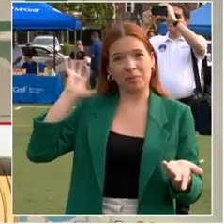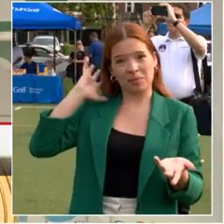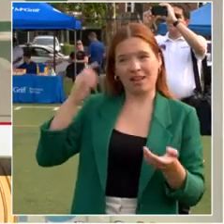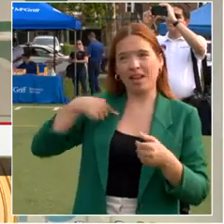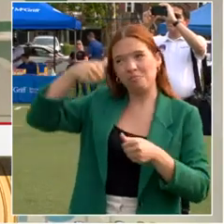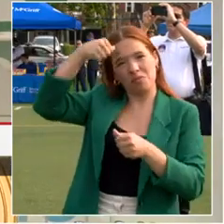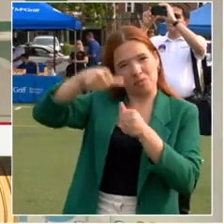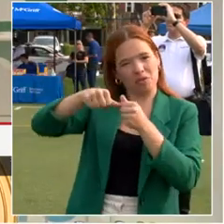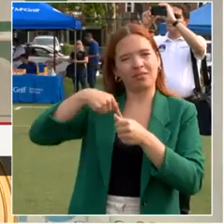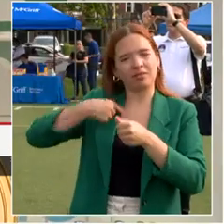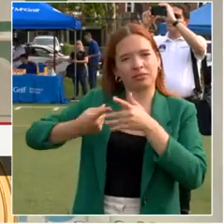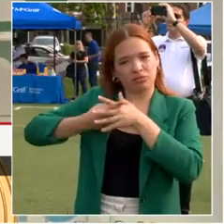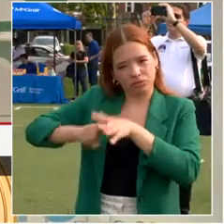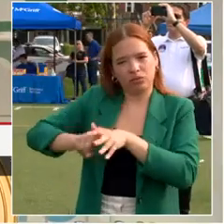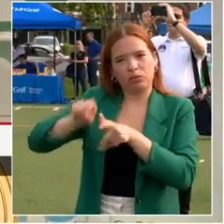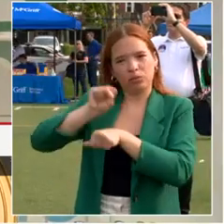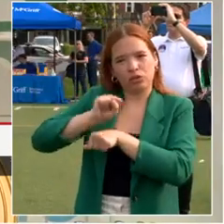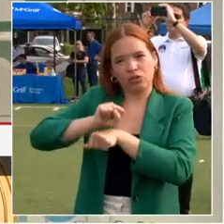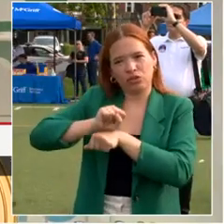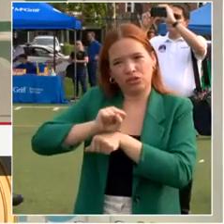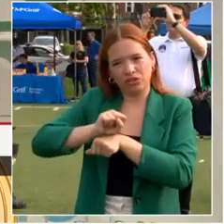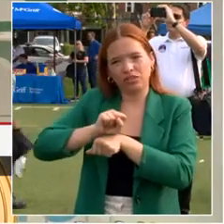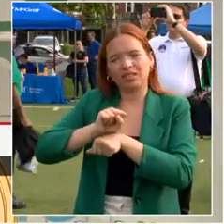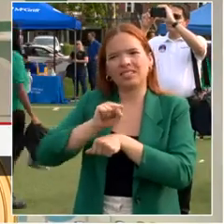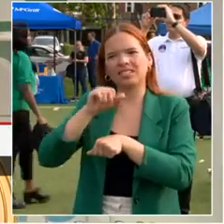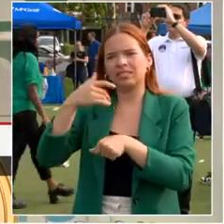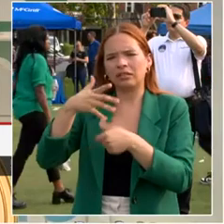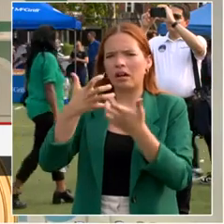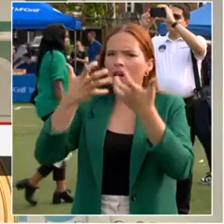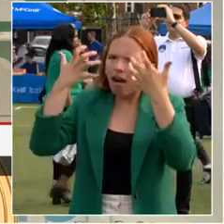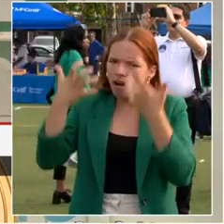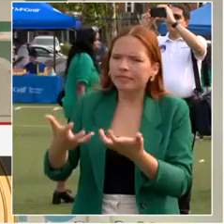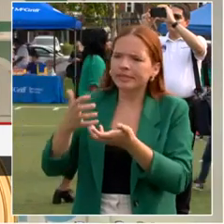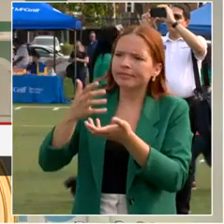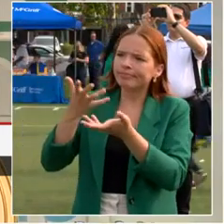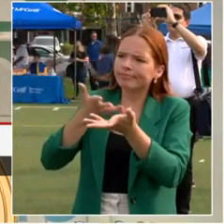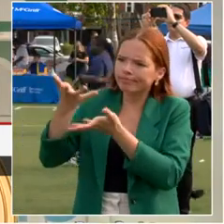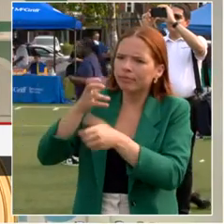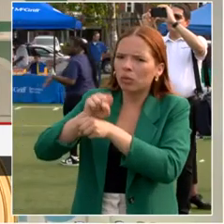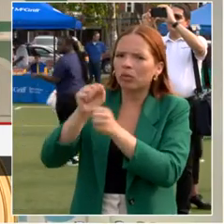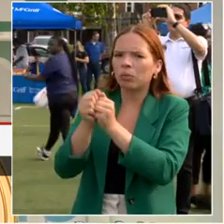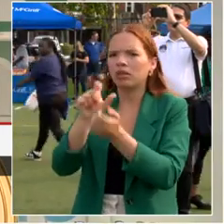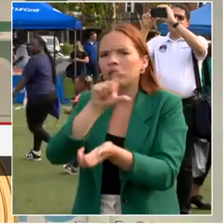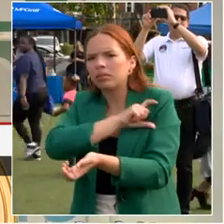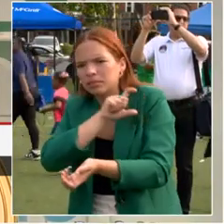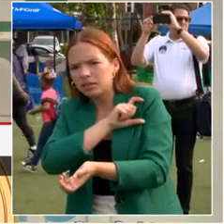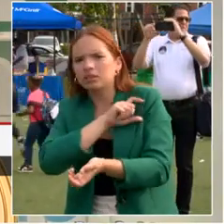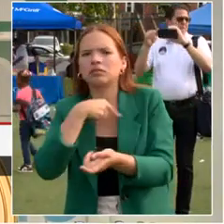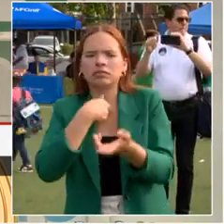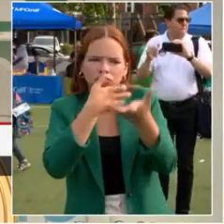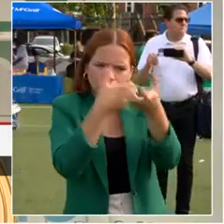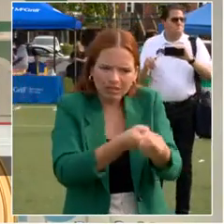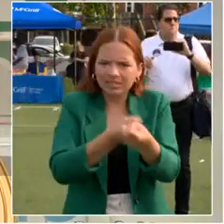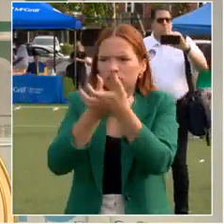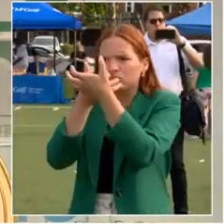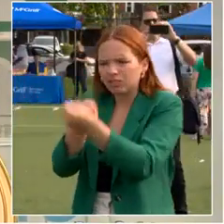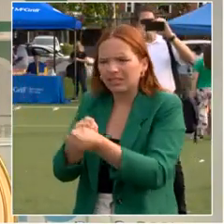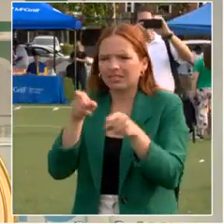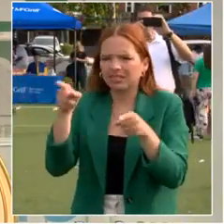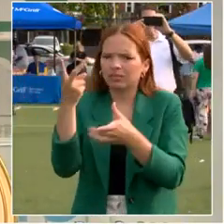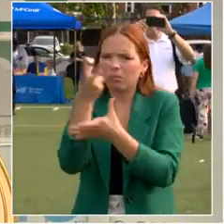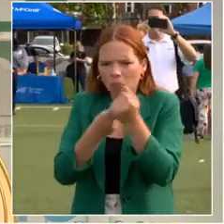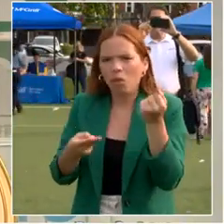the community and law enforcement together out of a recognition that the only way we are going to have public safety and safe